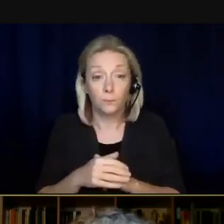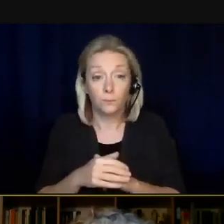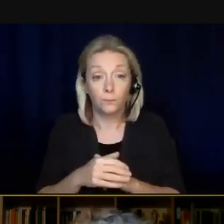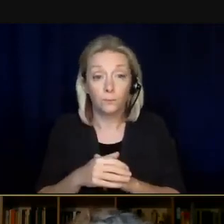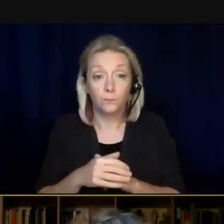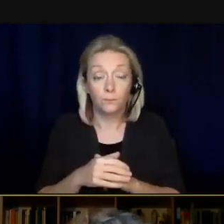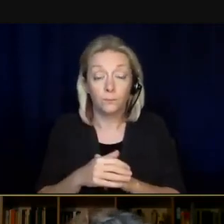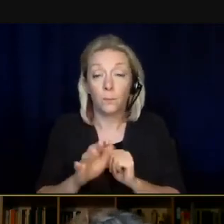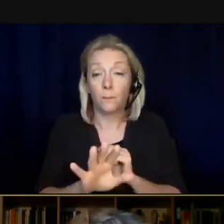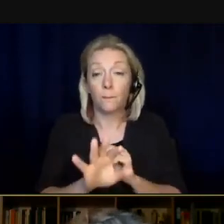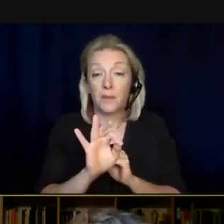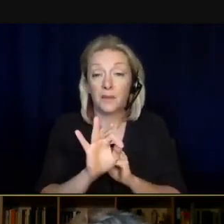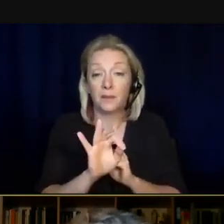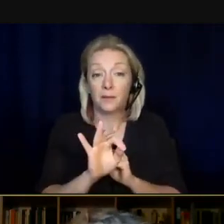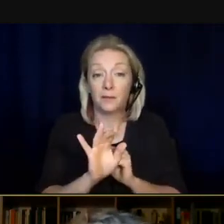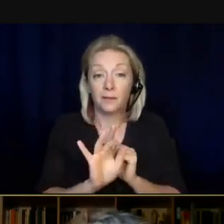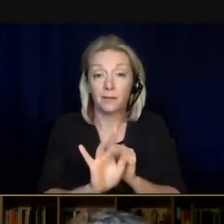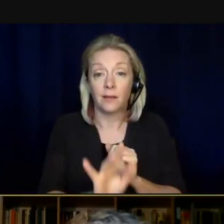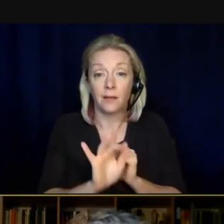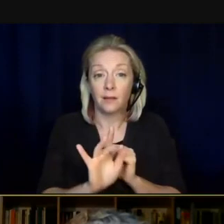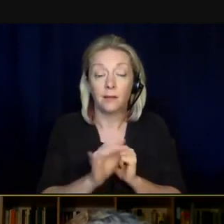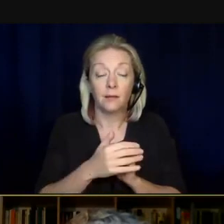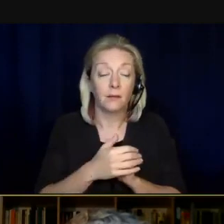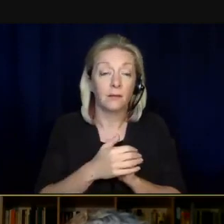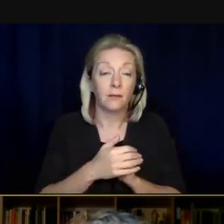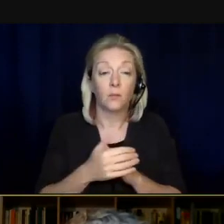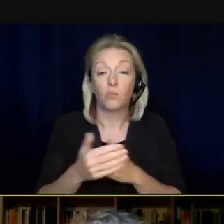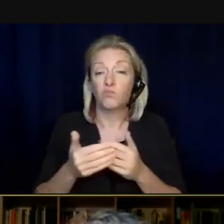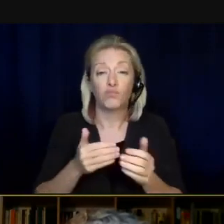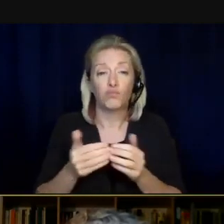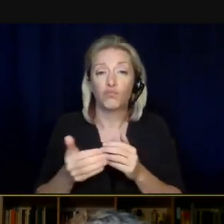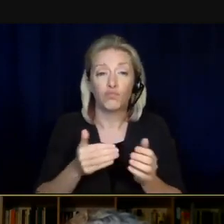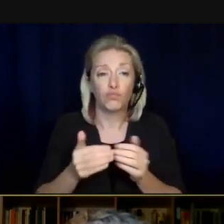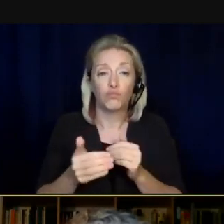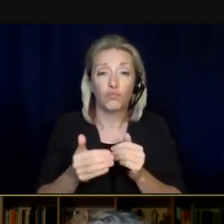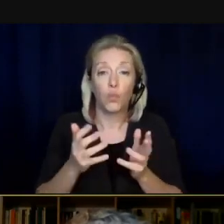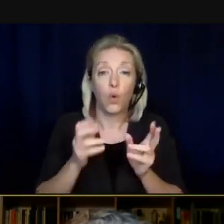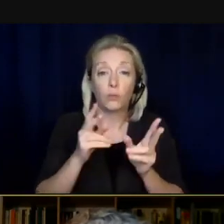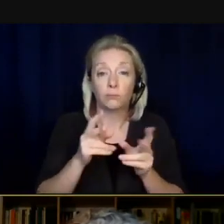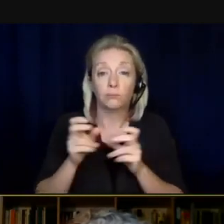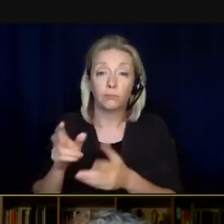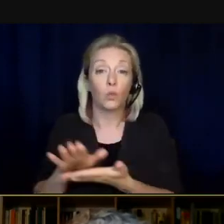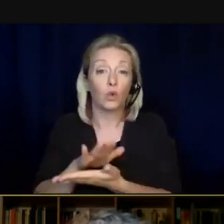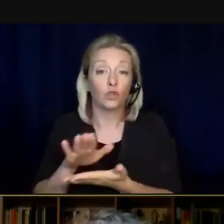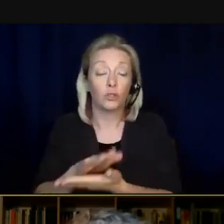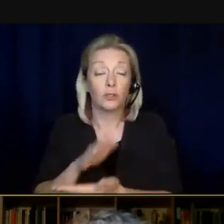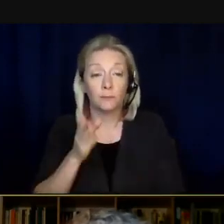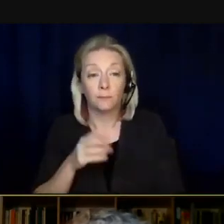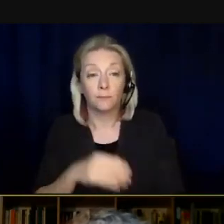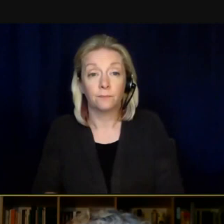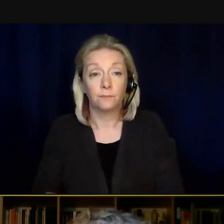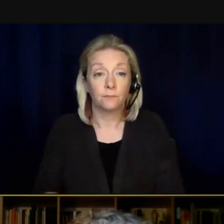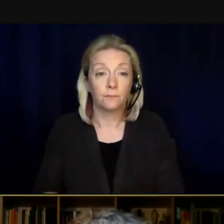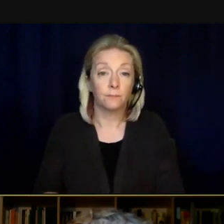pick something and click select. So whatever you choose to be on your worksheet here will come down